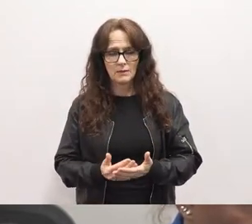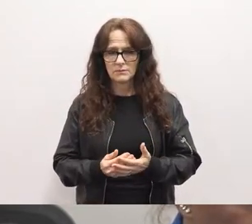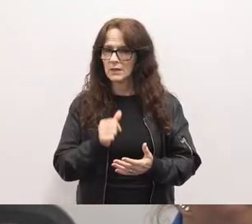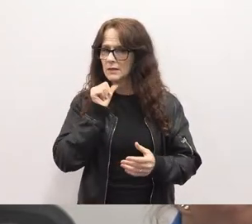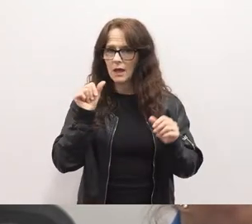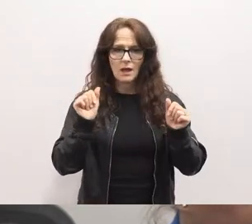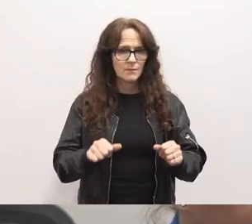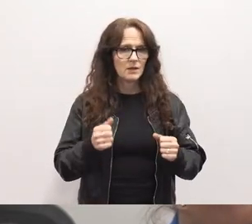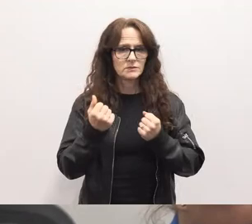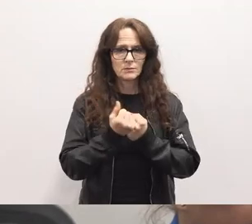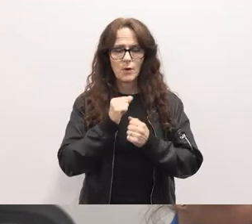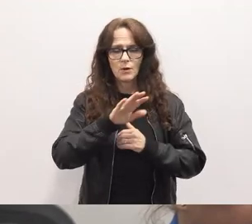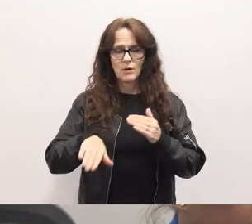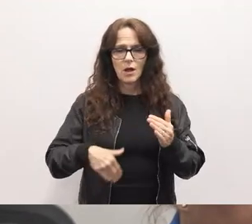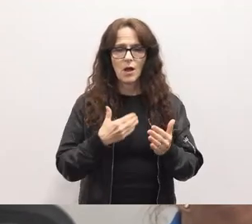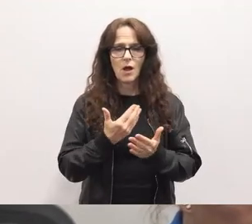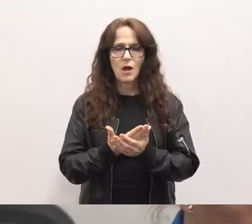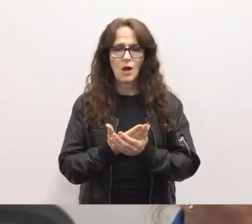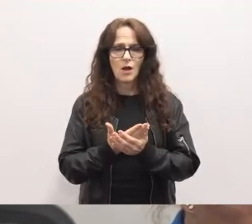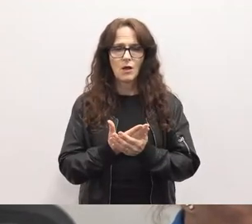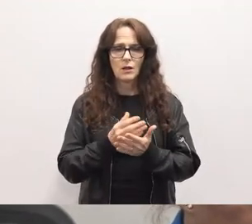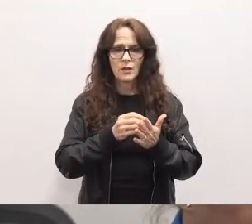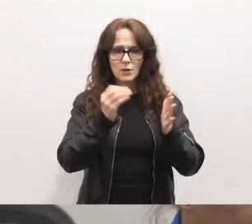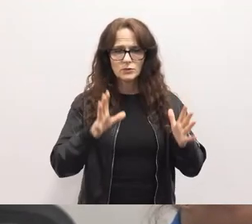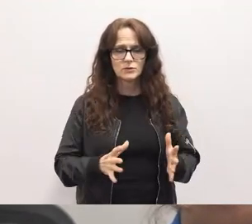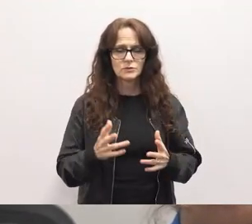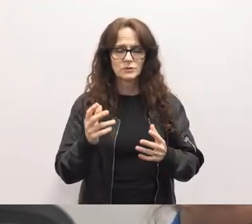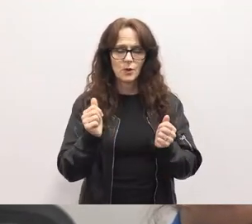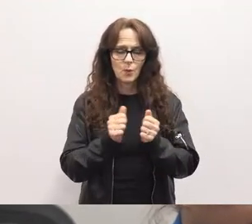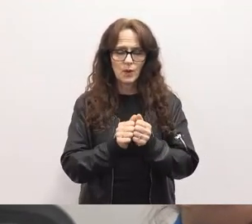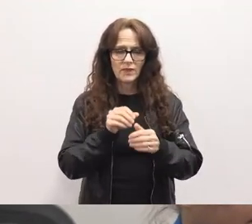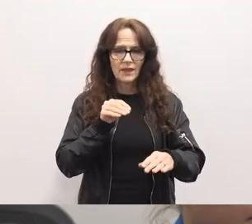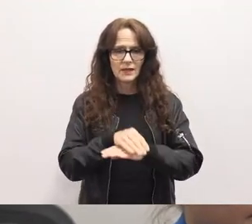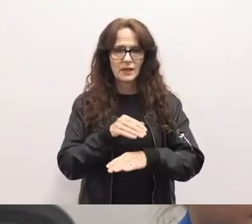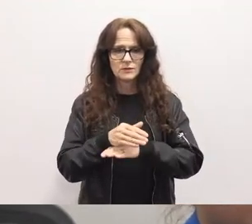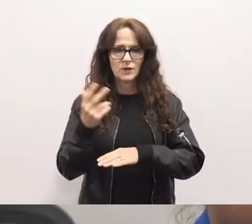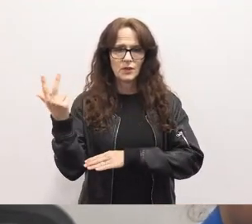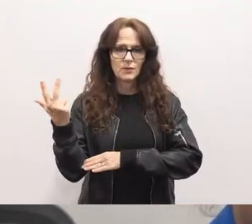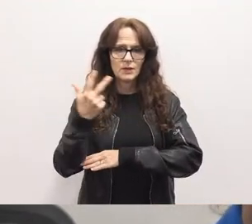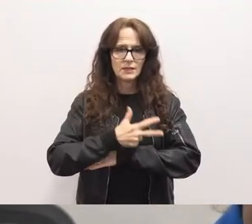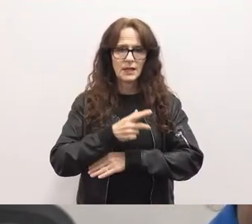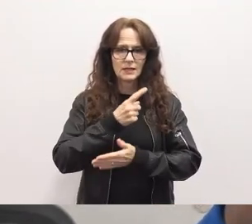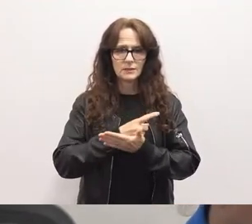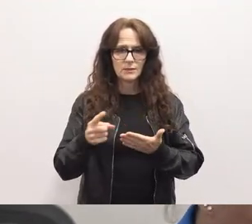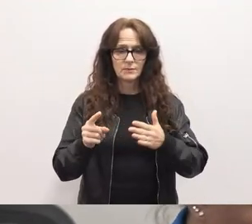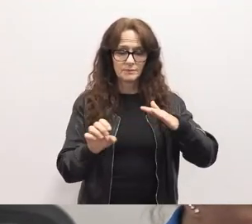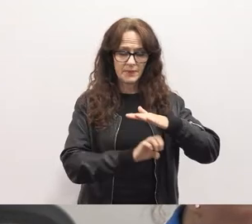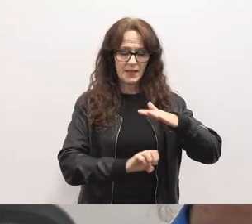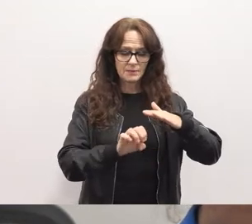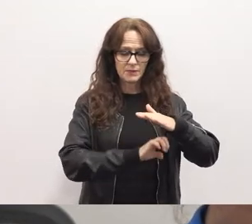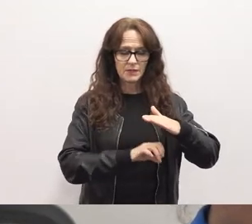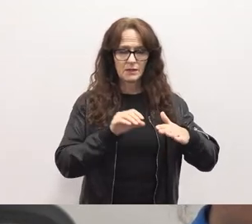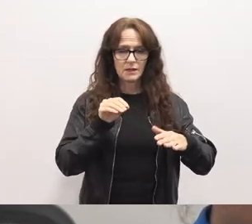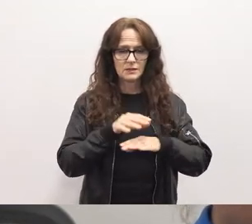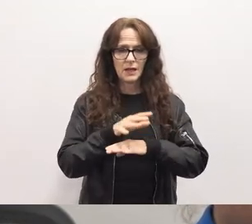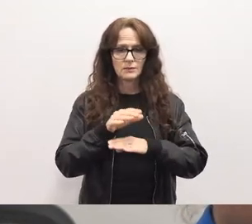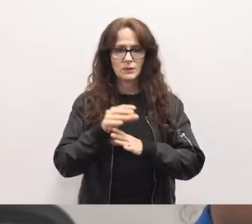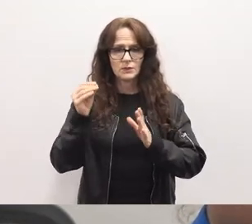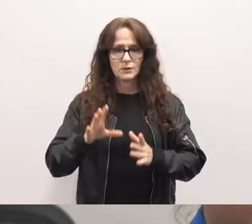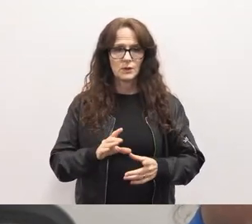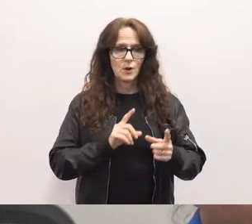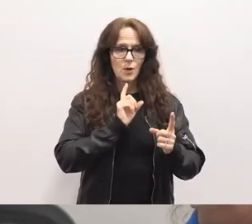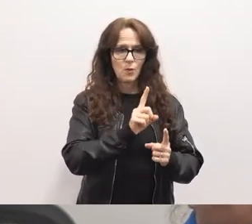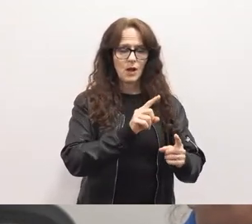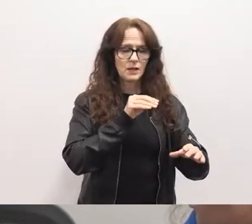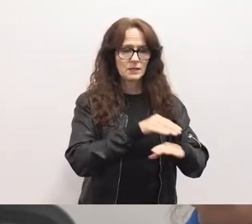all of our students with a counselor 3 days per week. At the elementary site, the current counselor to student ratio is 1